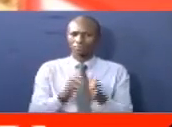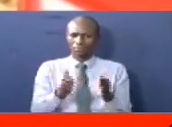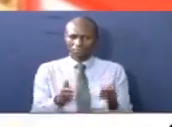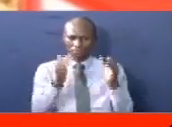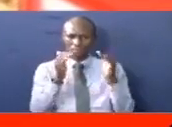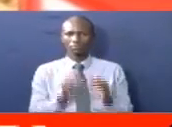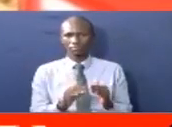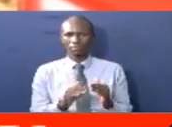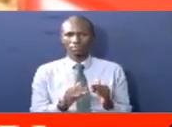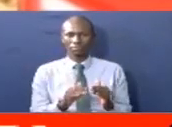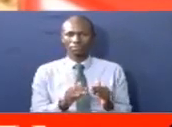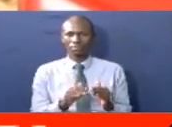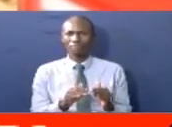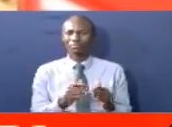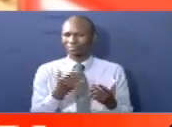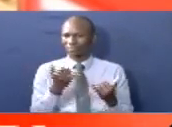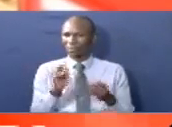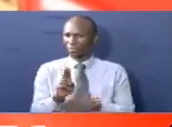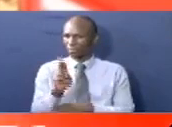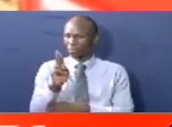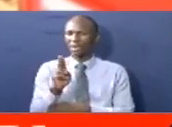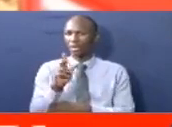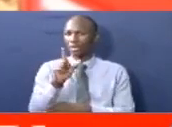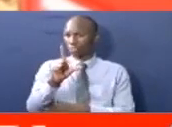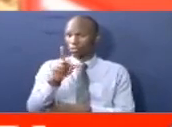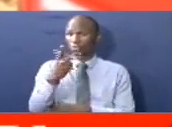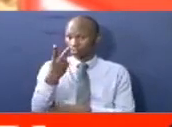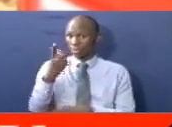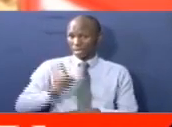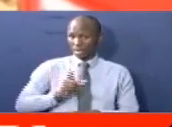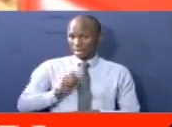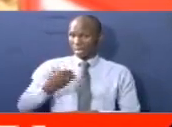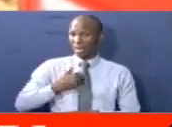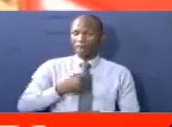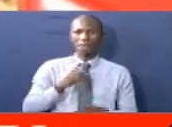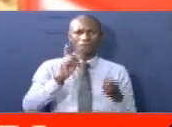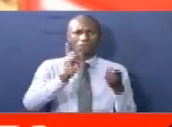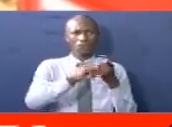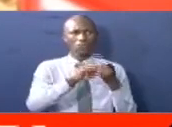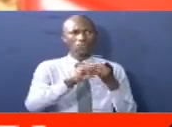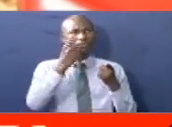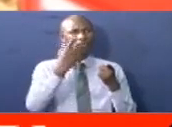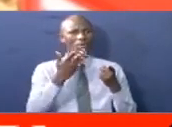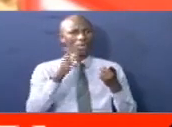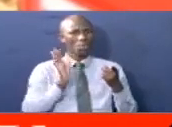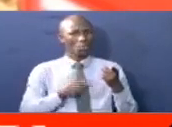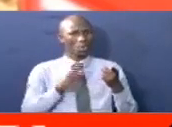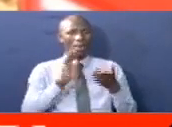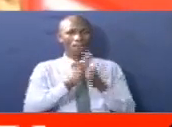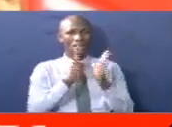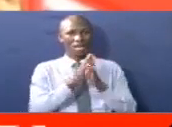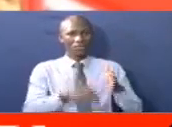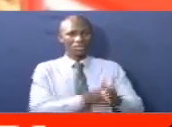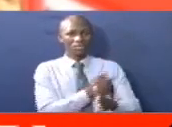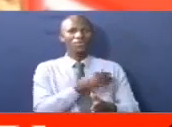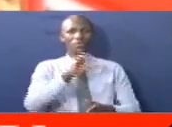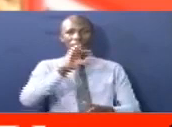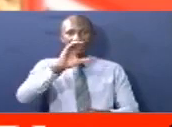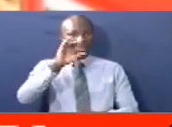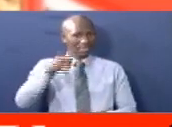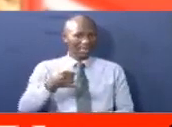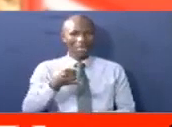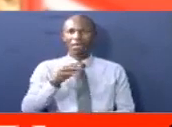We have here, Your Excellency, two ladies, one the first woman to become a Chief Justice,